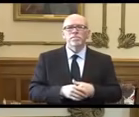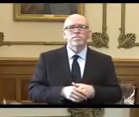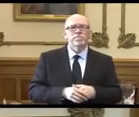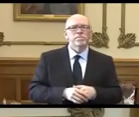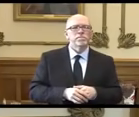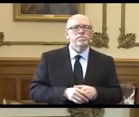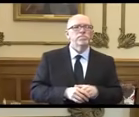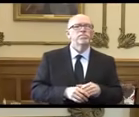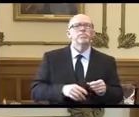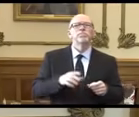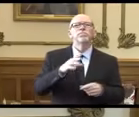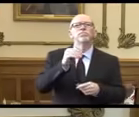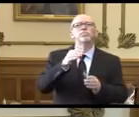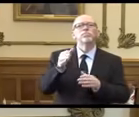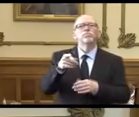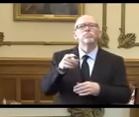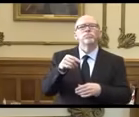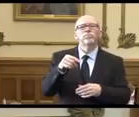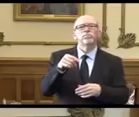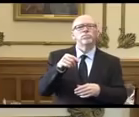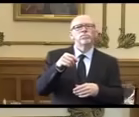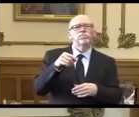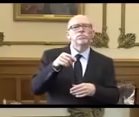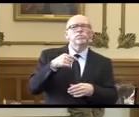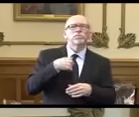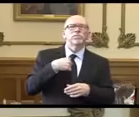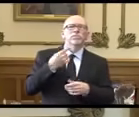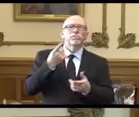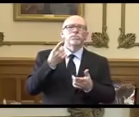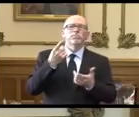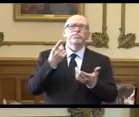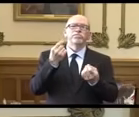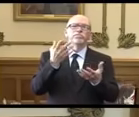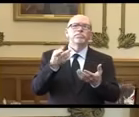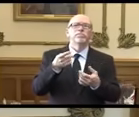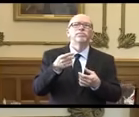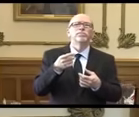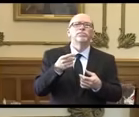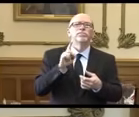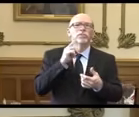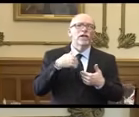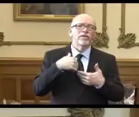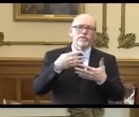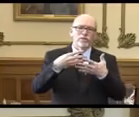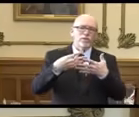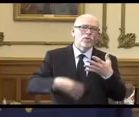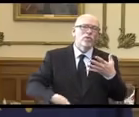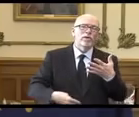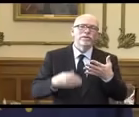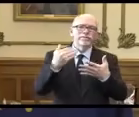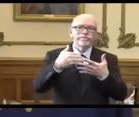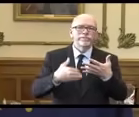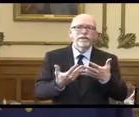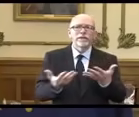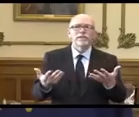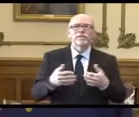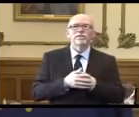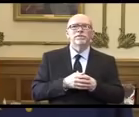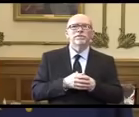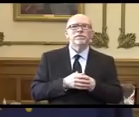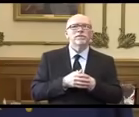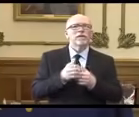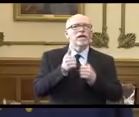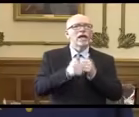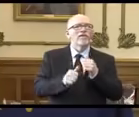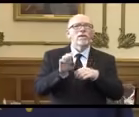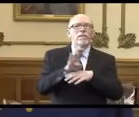Yeah, and Cameron, I would just say that there's a long list of things that